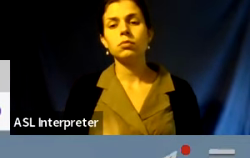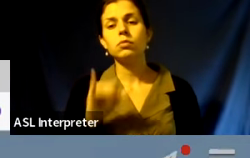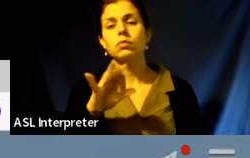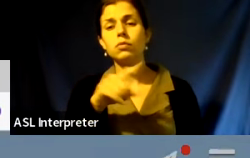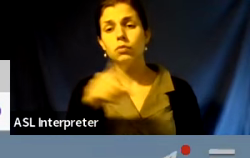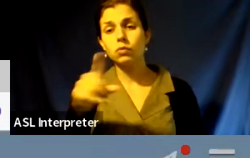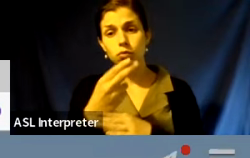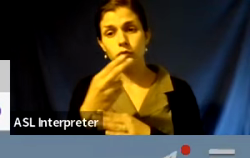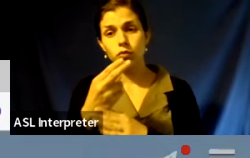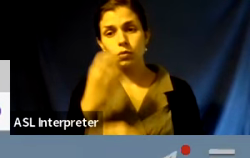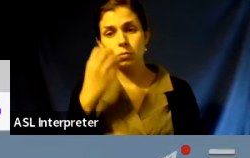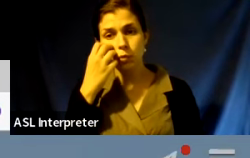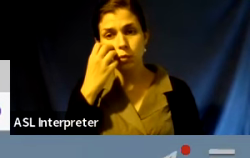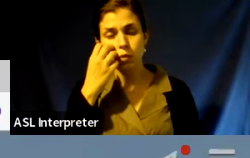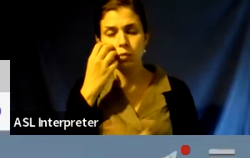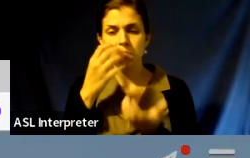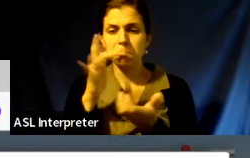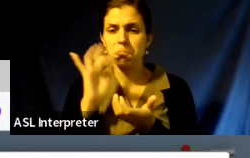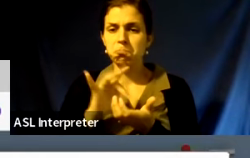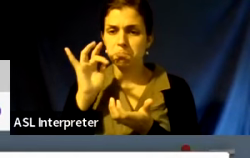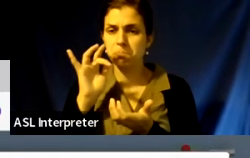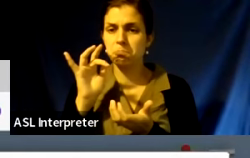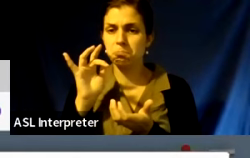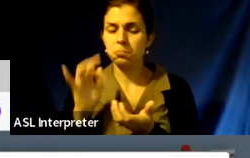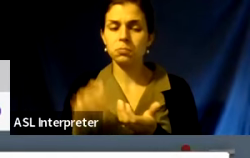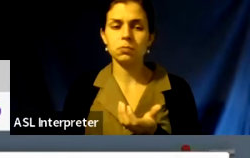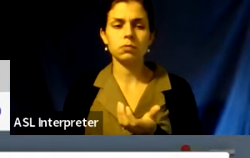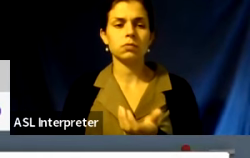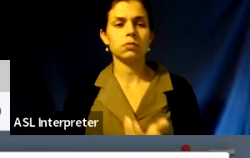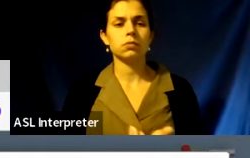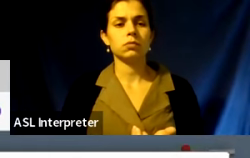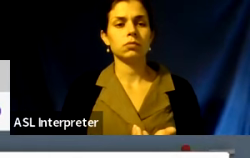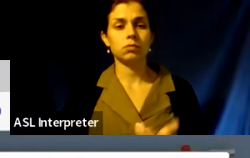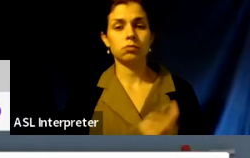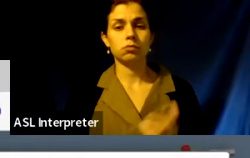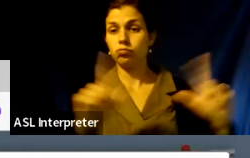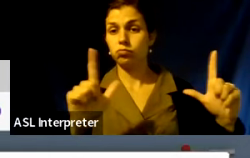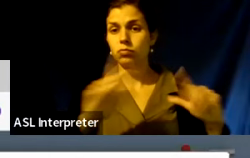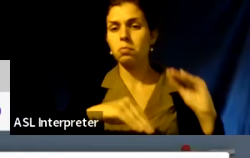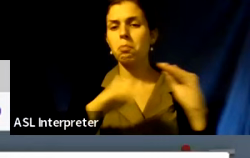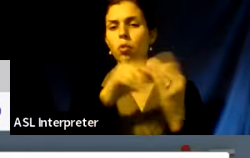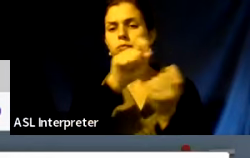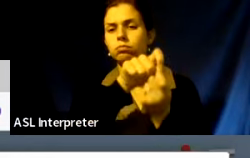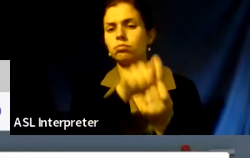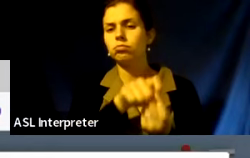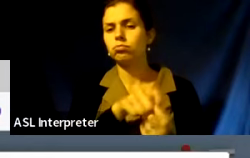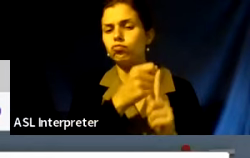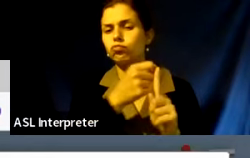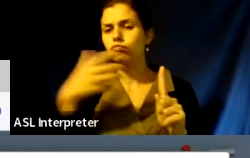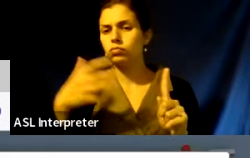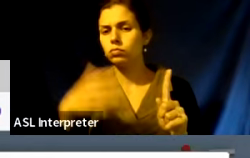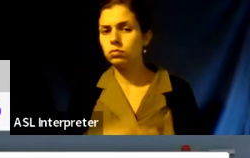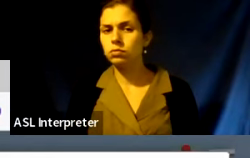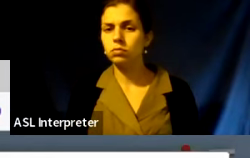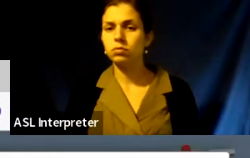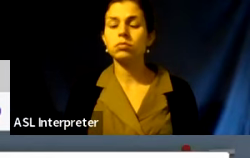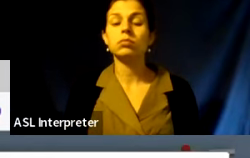on that particular grade and it will provide me more details. So it'll show me the